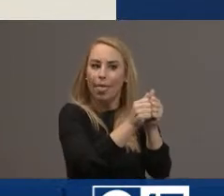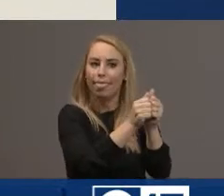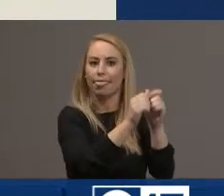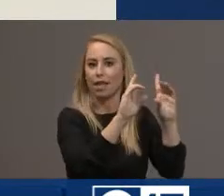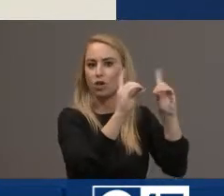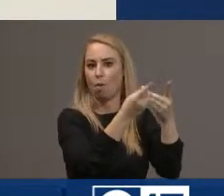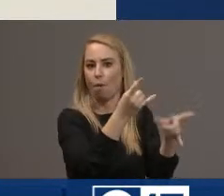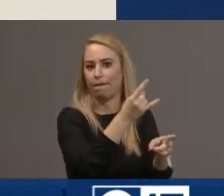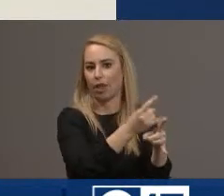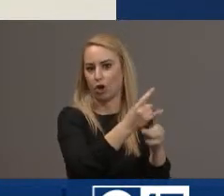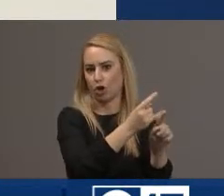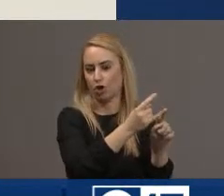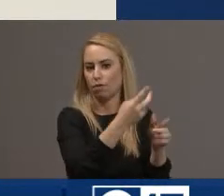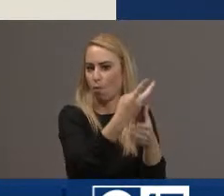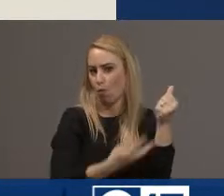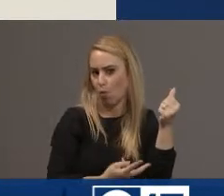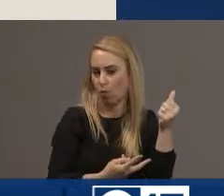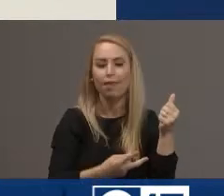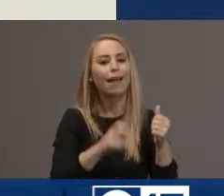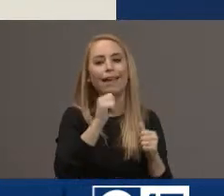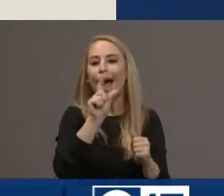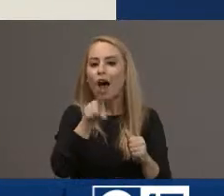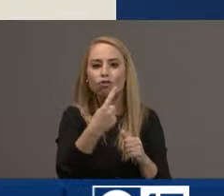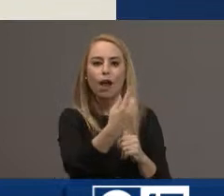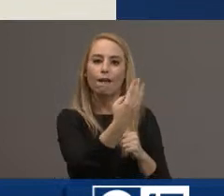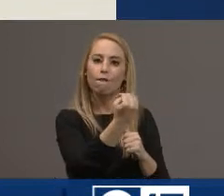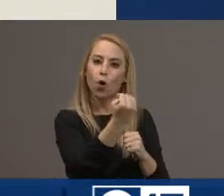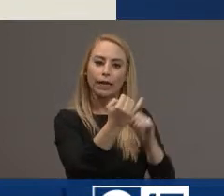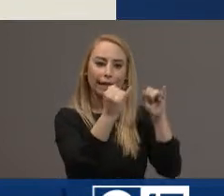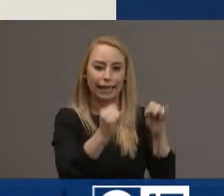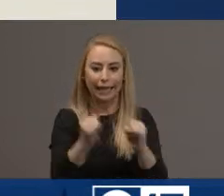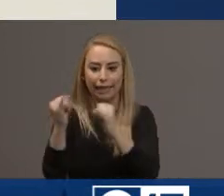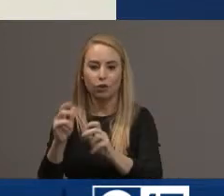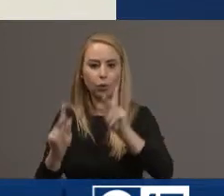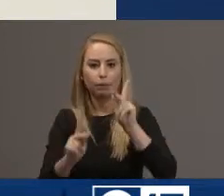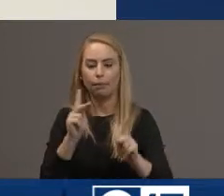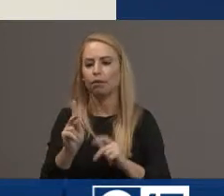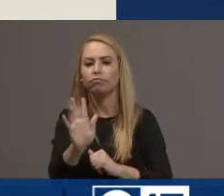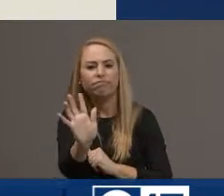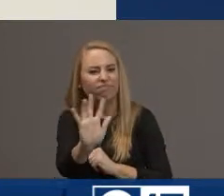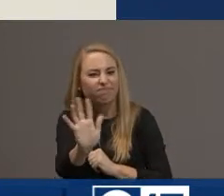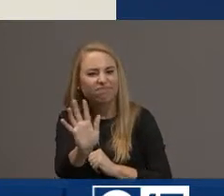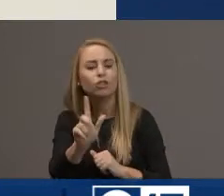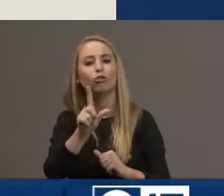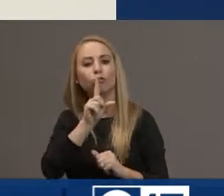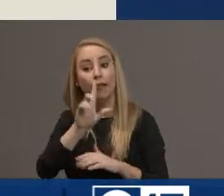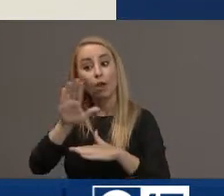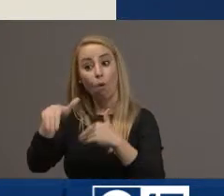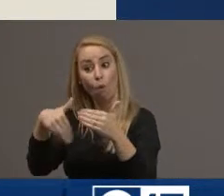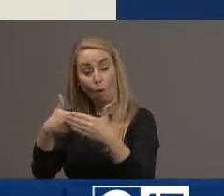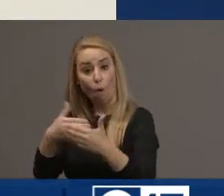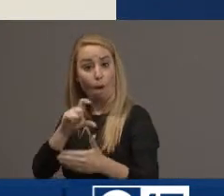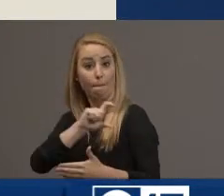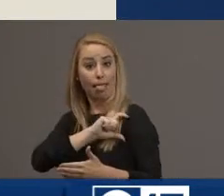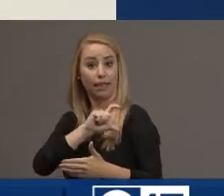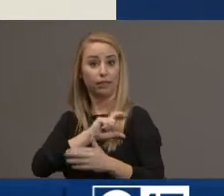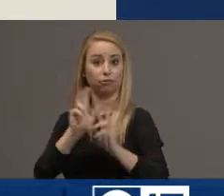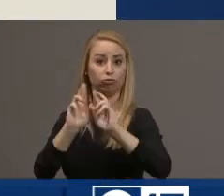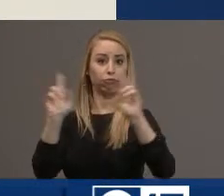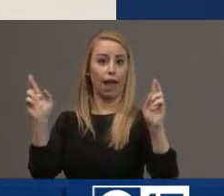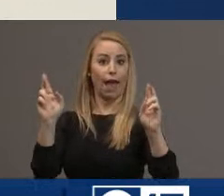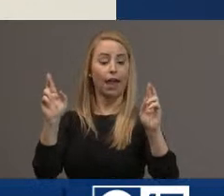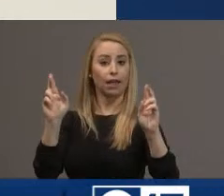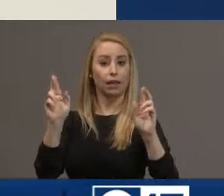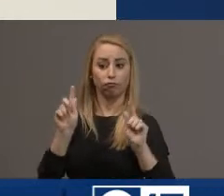of Liquor. So you're not talking about just 14 people in terms of boots on the ground. You're talking about people that can